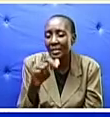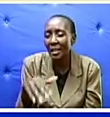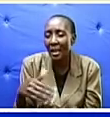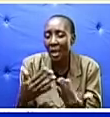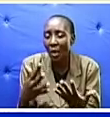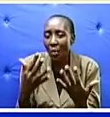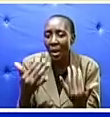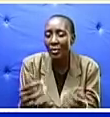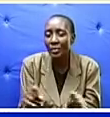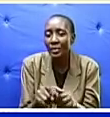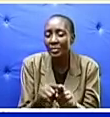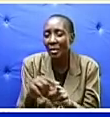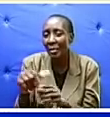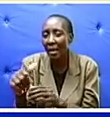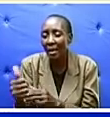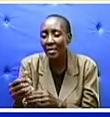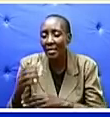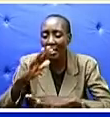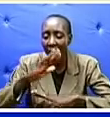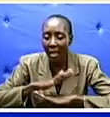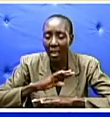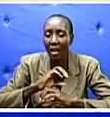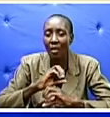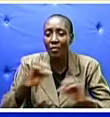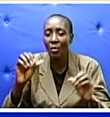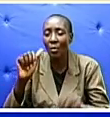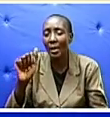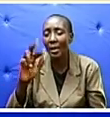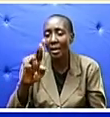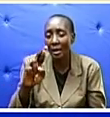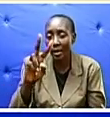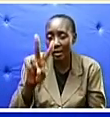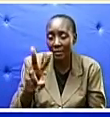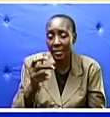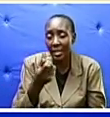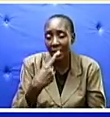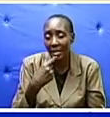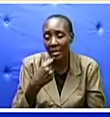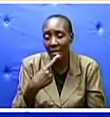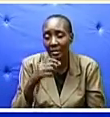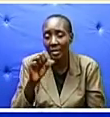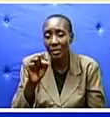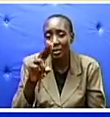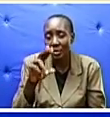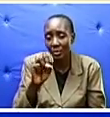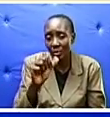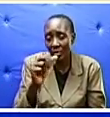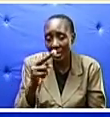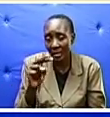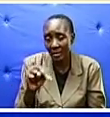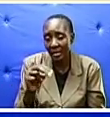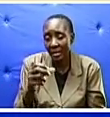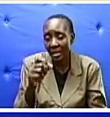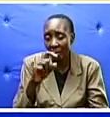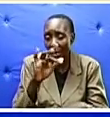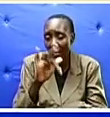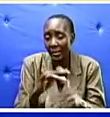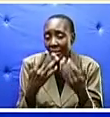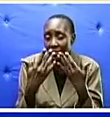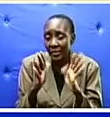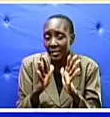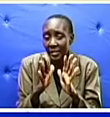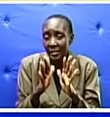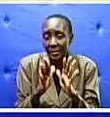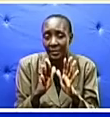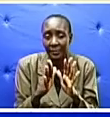shortage of the ARV medication. Mm-hmm. So, Susan, has that affected you? Yeah, not that much,